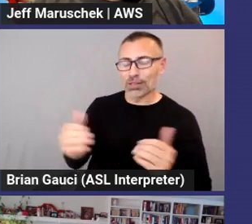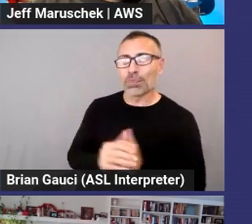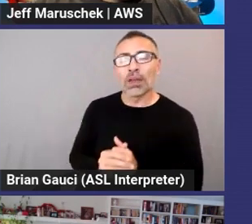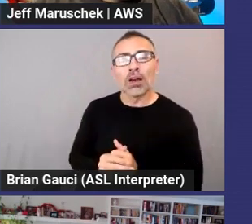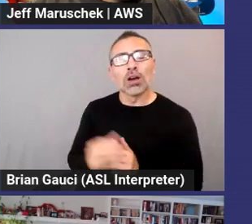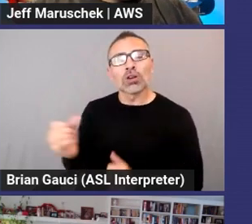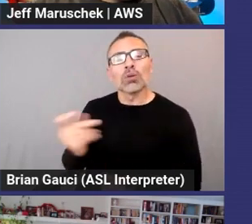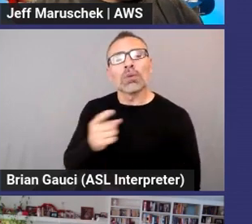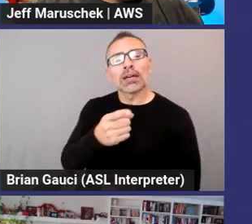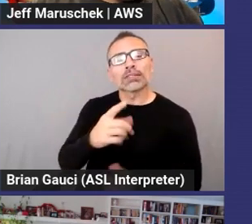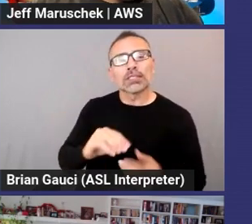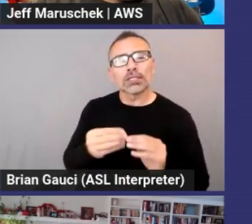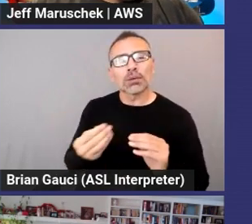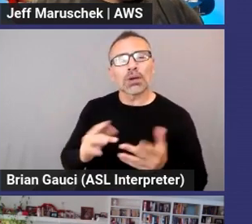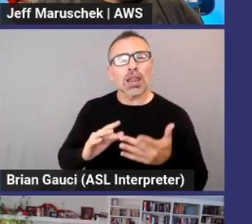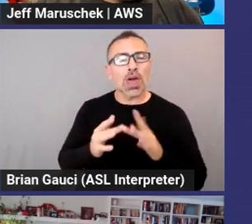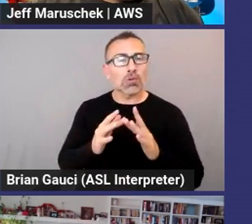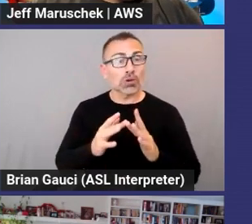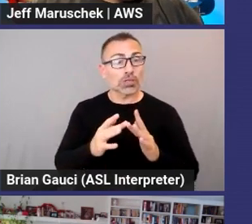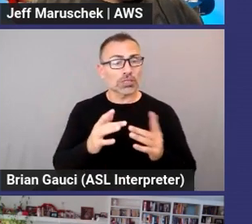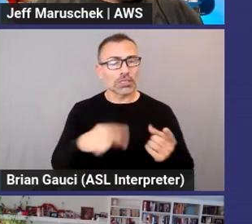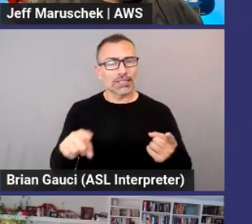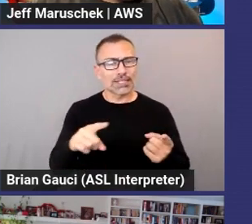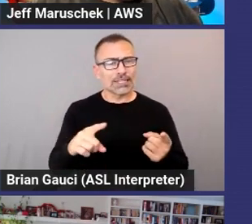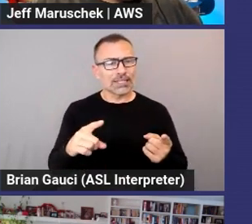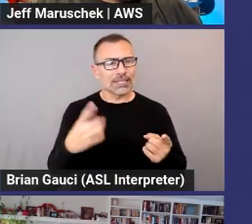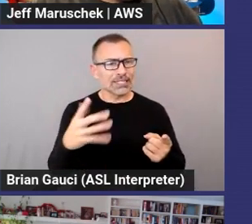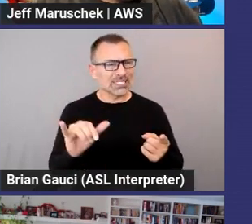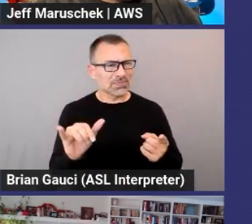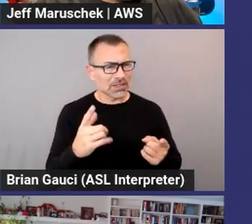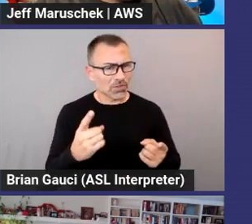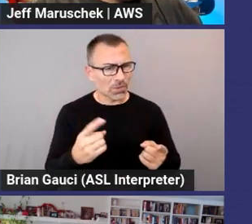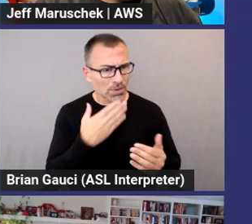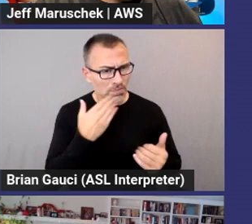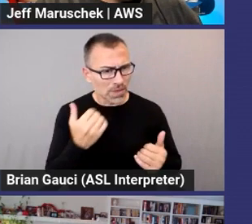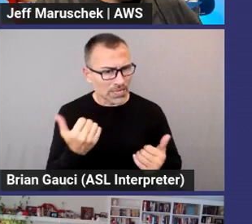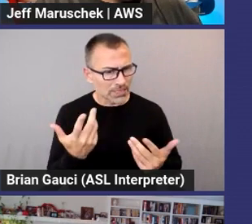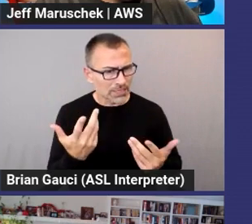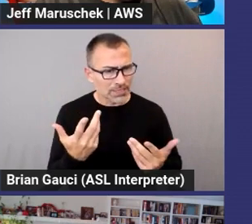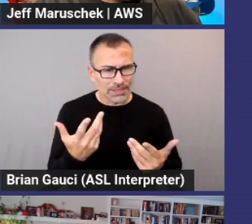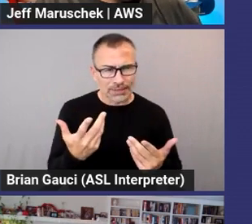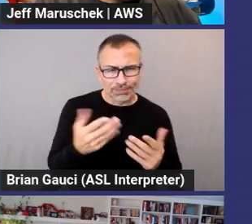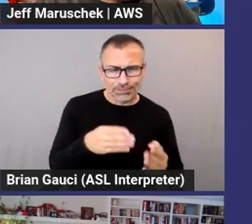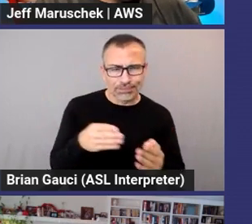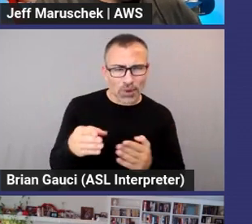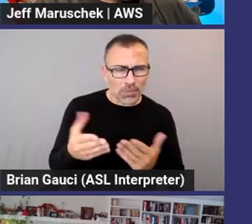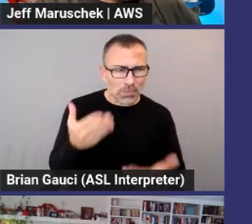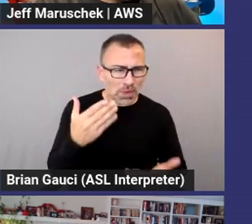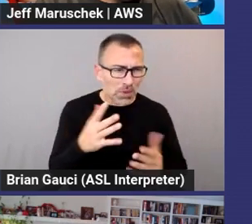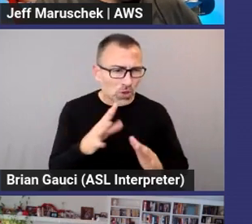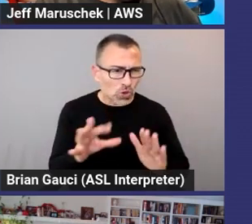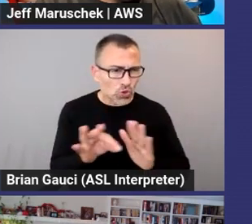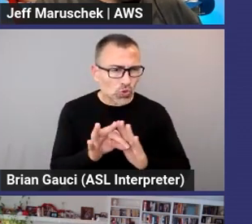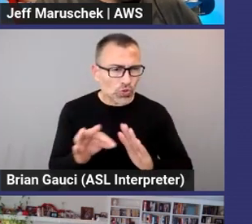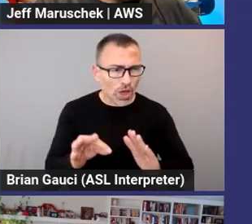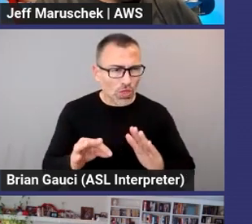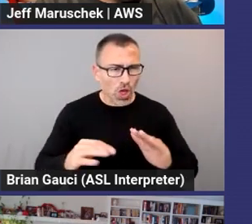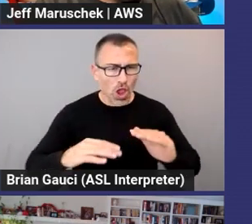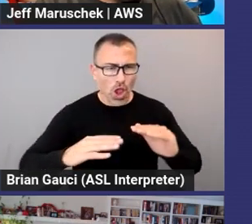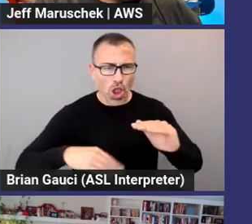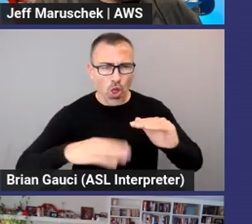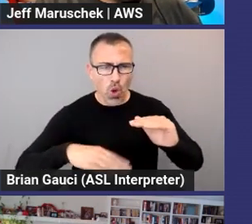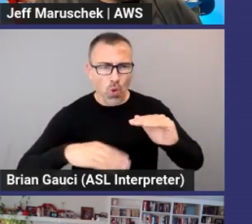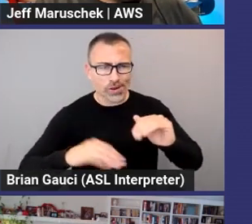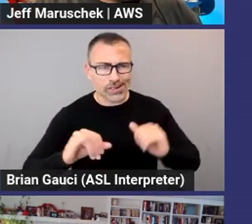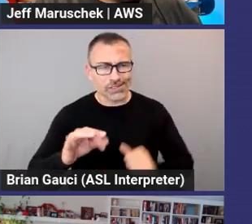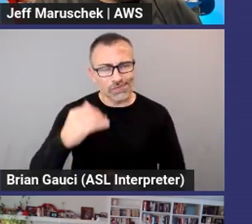going back to the number of networks, it sounds like from a best practice, you should maybe pick on the lower side. Like if you know,